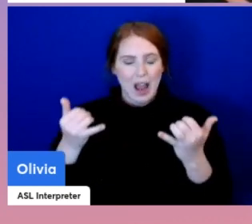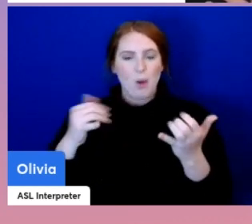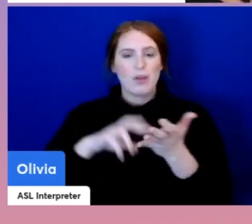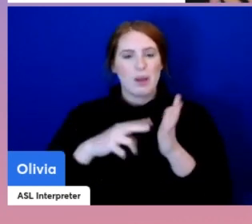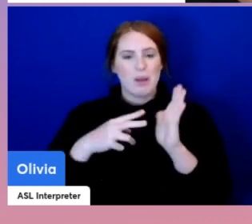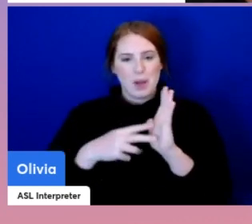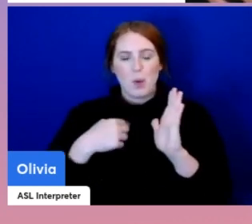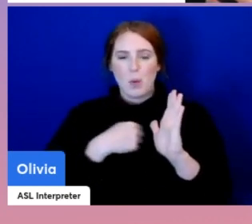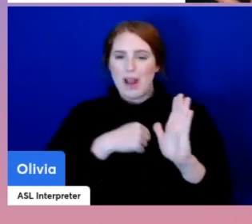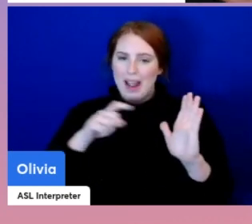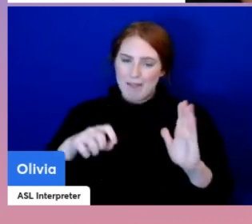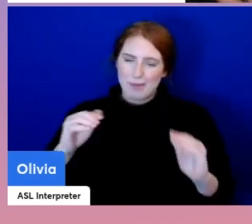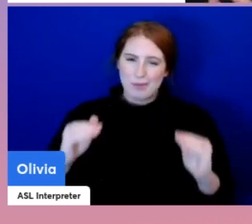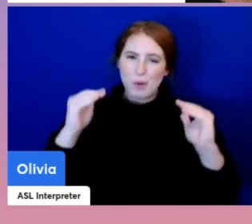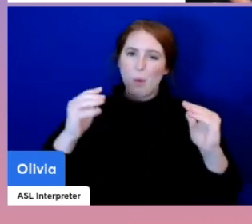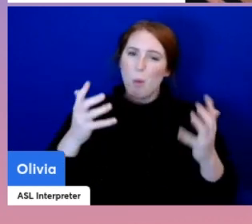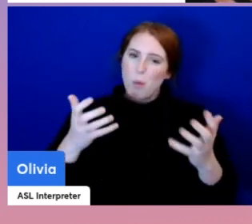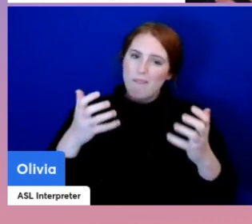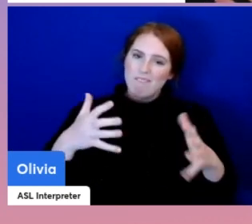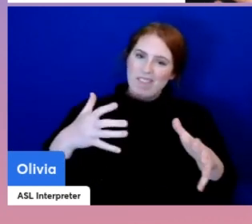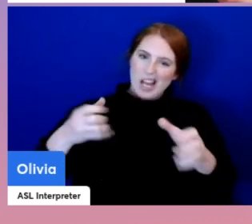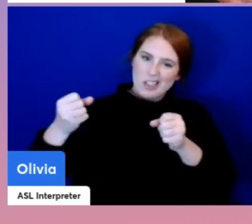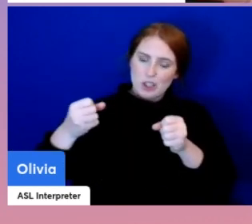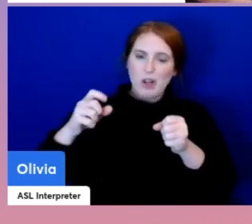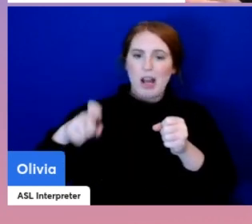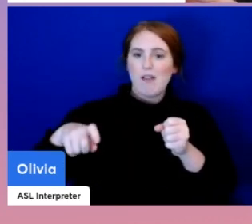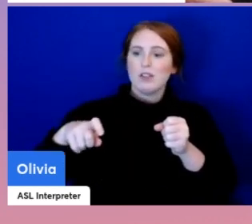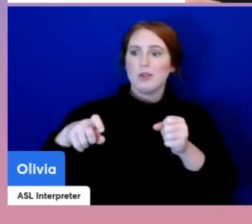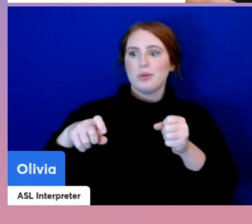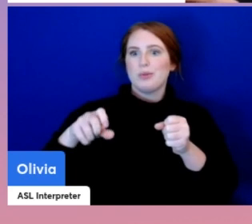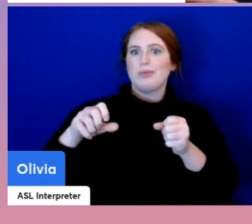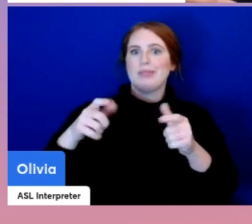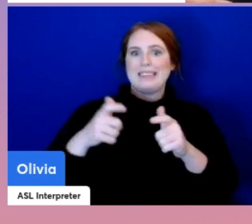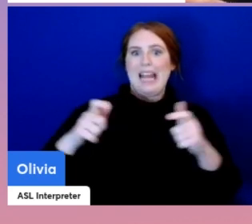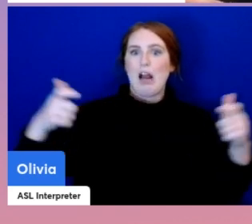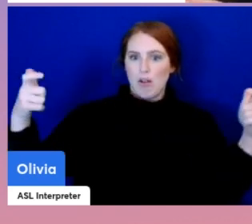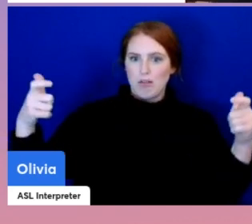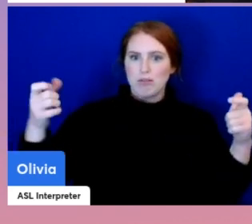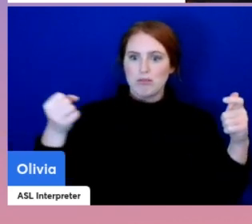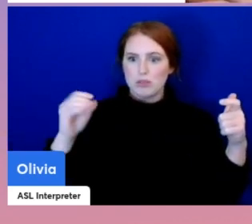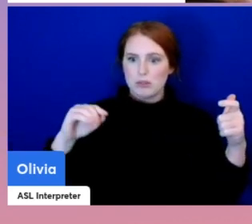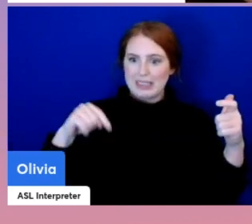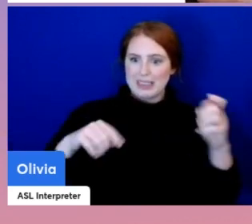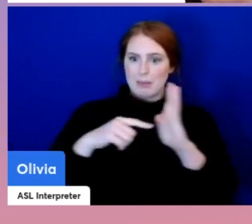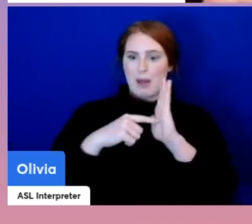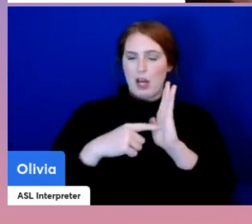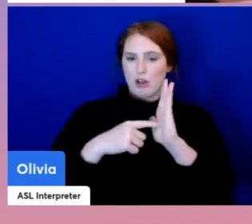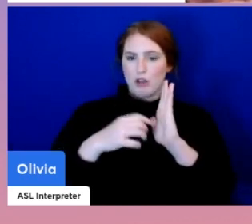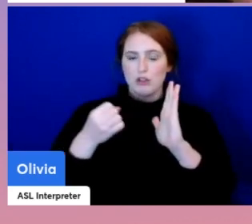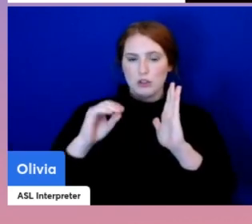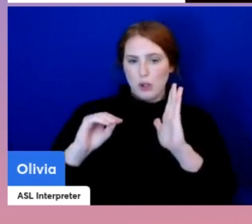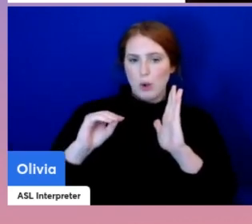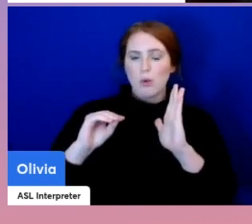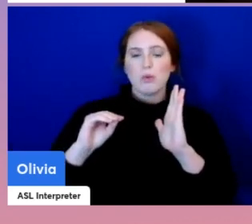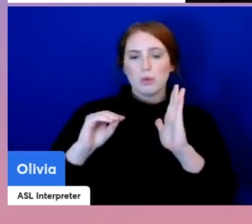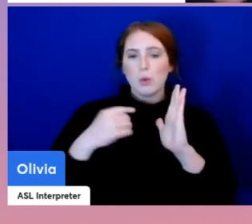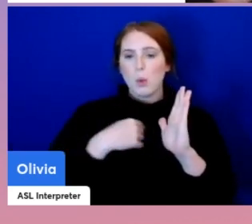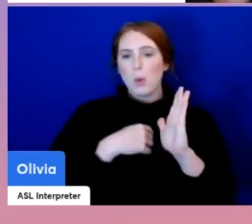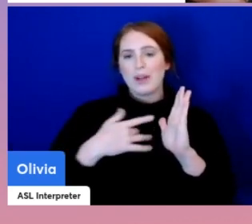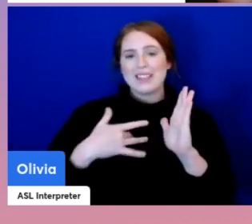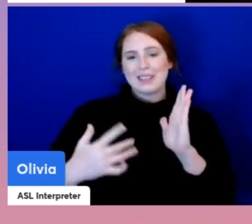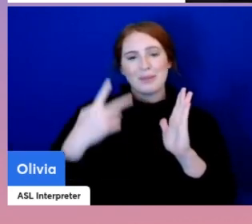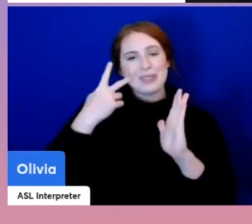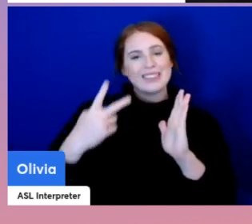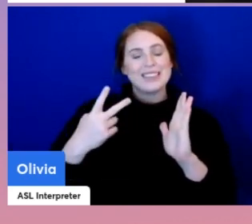deliver faster, and hence we need to scale our model. And typically what we see happening in this area is that companies often try and take the same